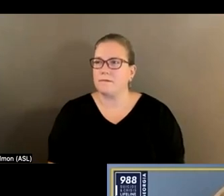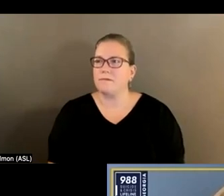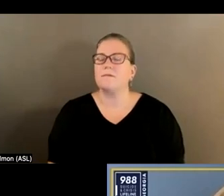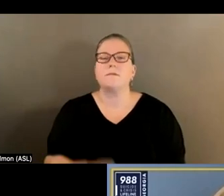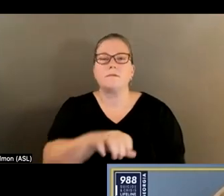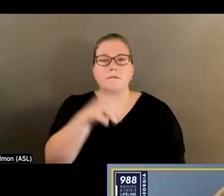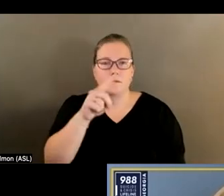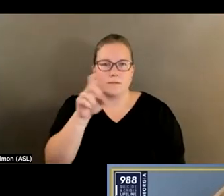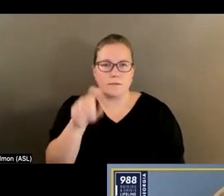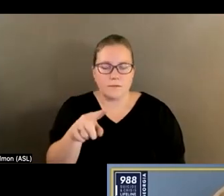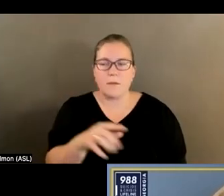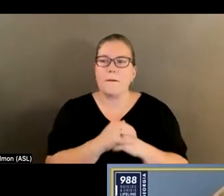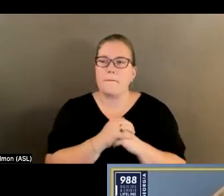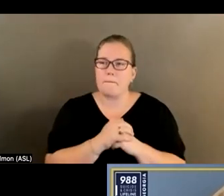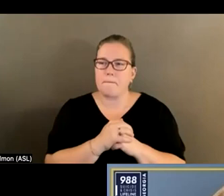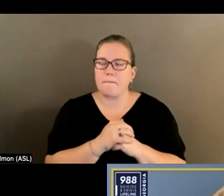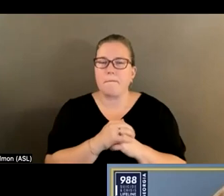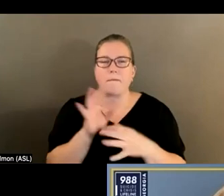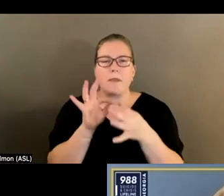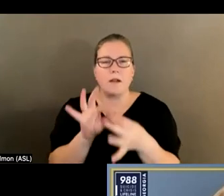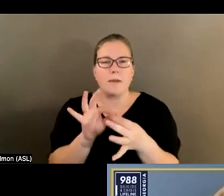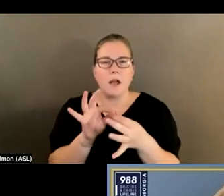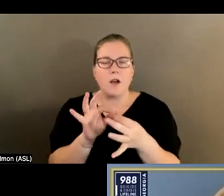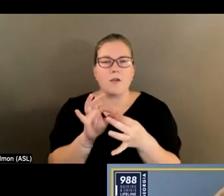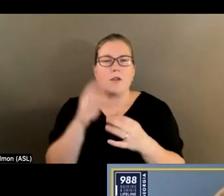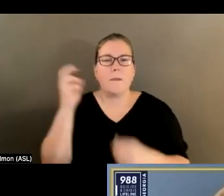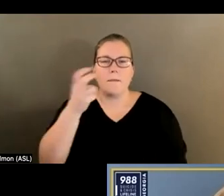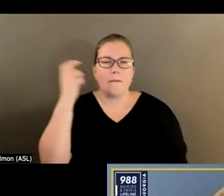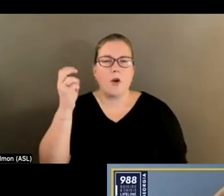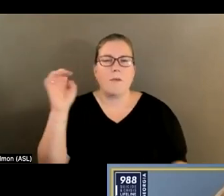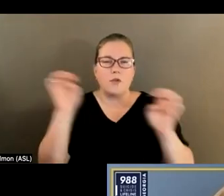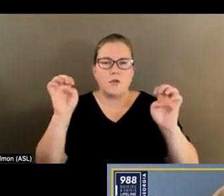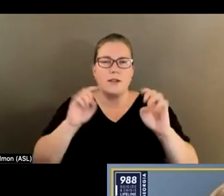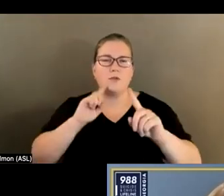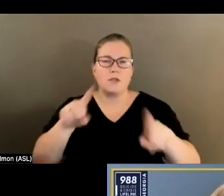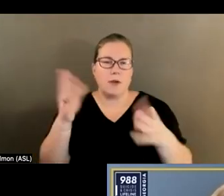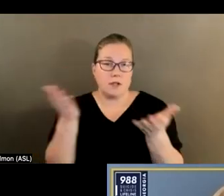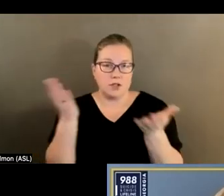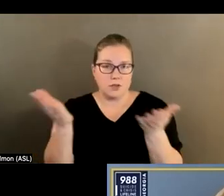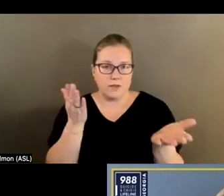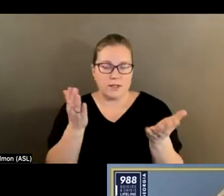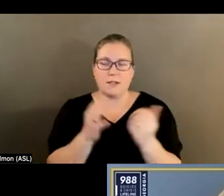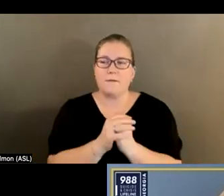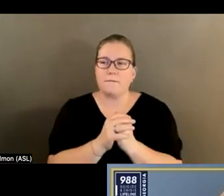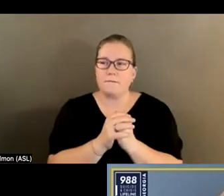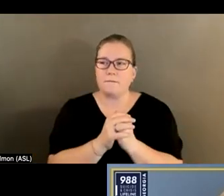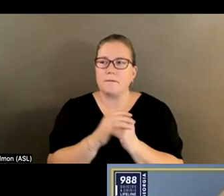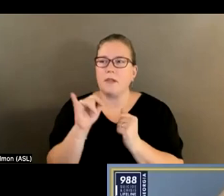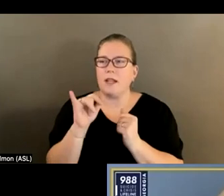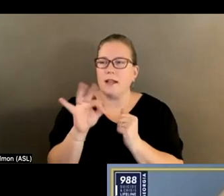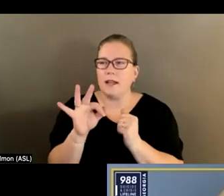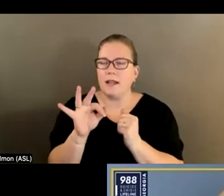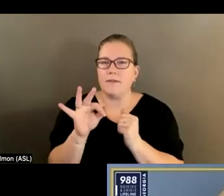the Q&A is about the Mobile Crisis Response Service, and whether or